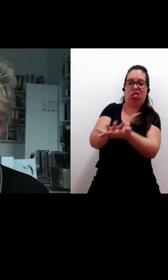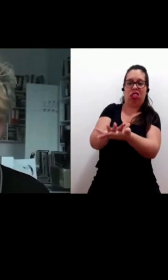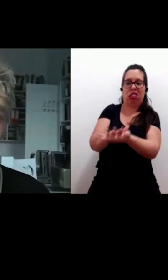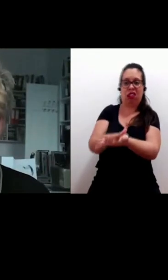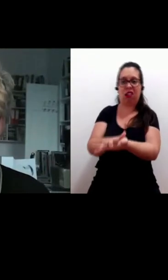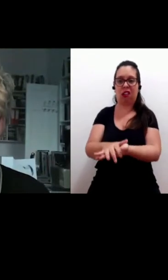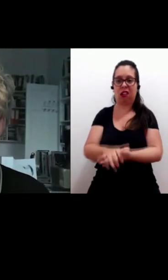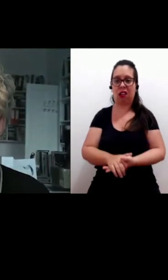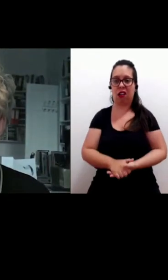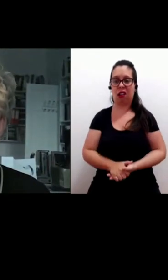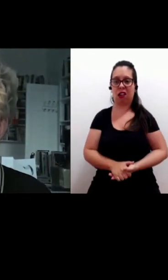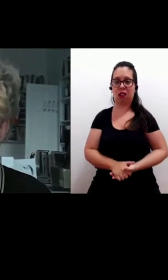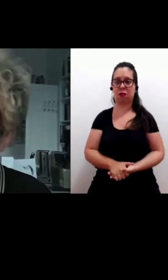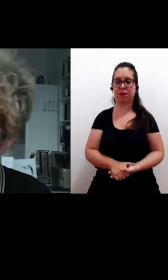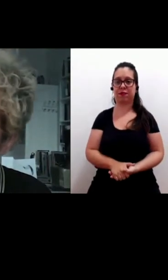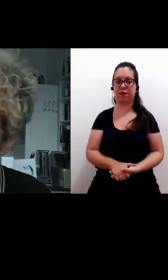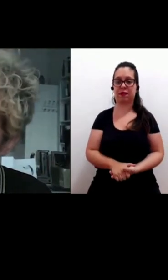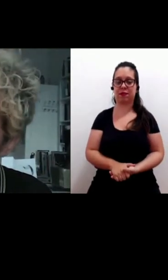And